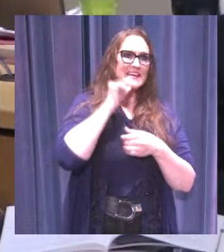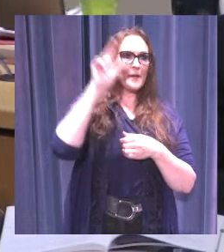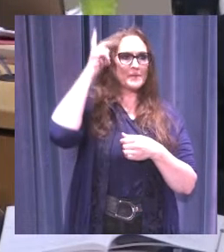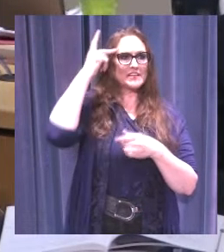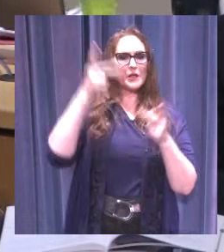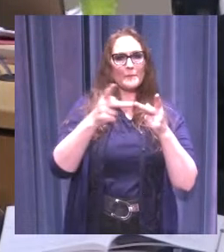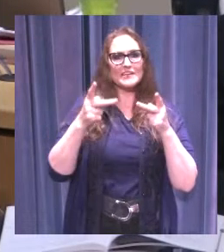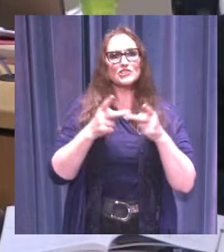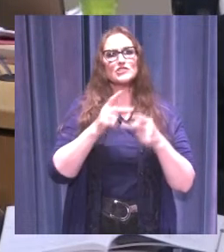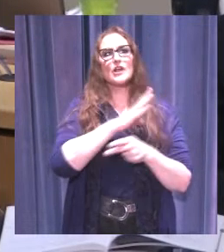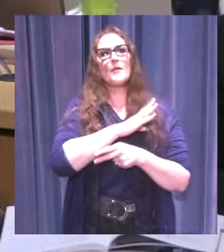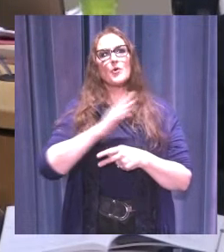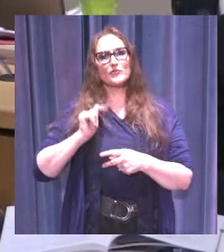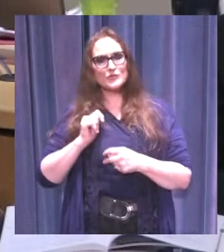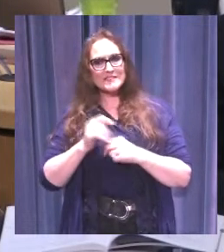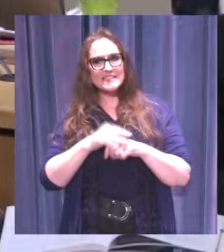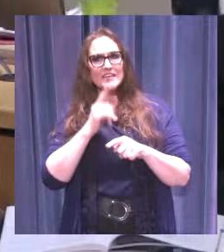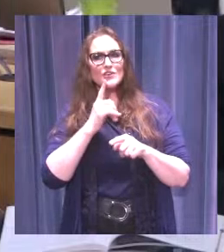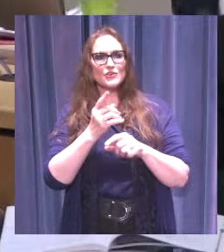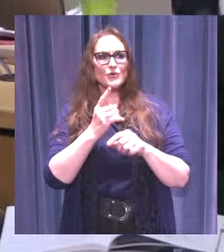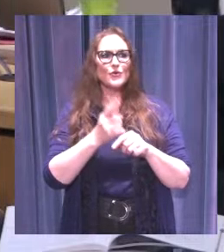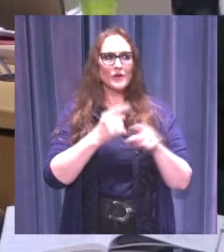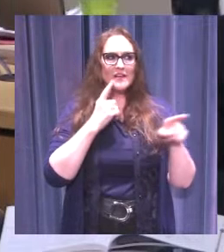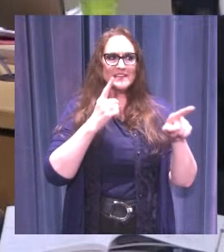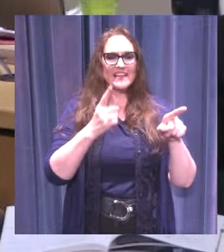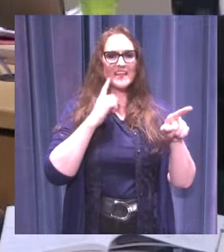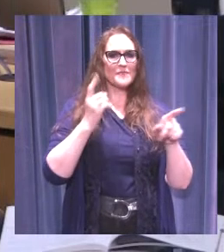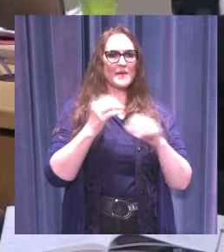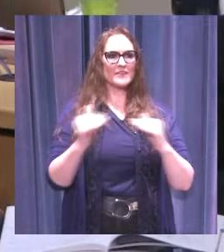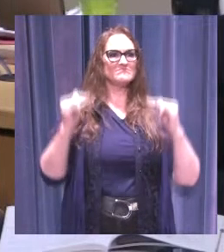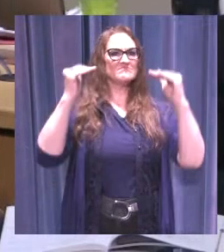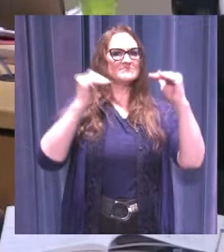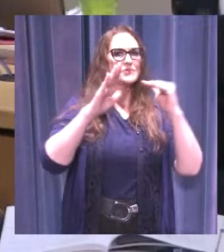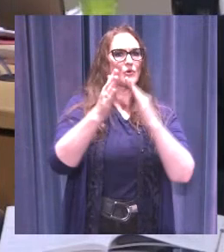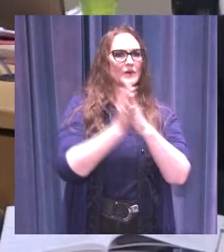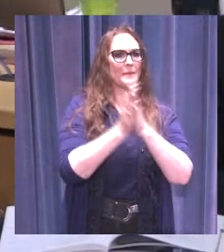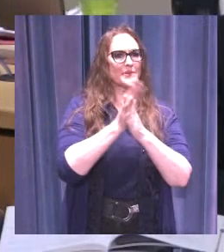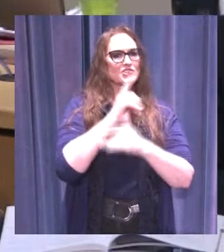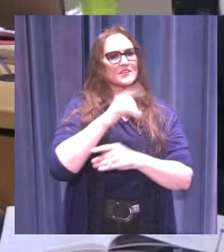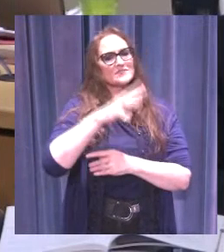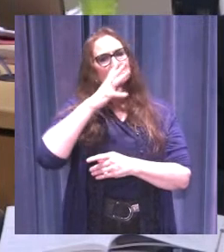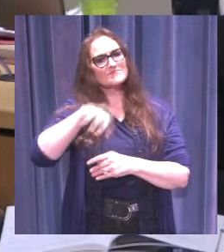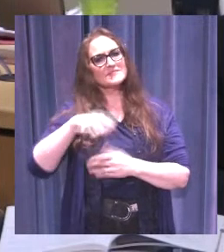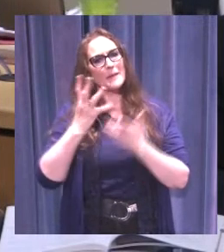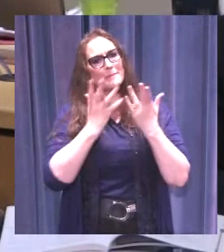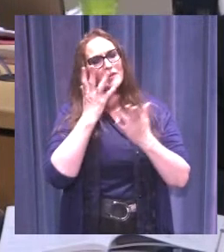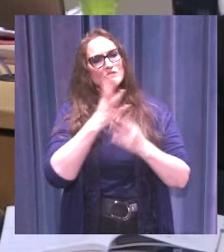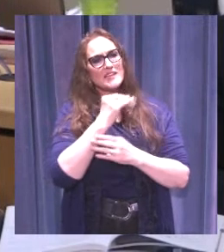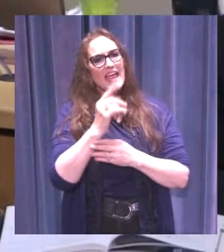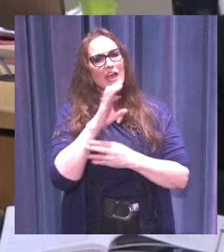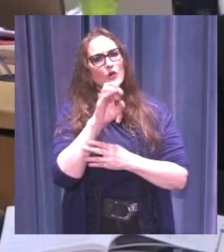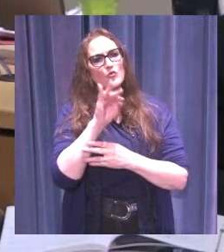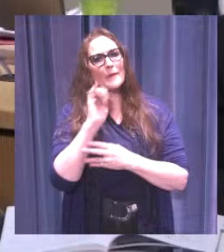of board trustee to nakedly further your own political ambitions is disgraceful, embarrassing, and